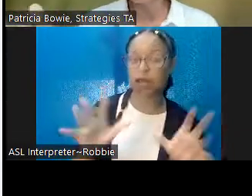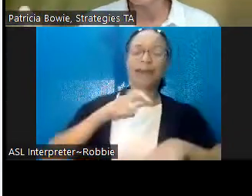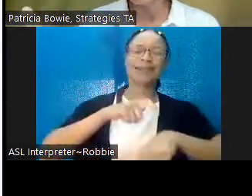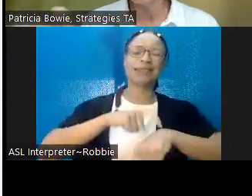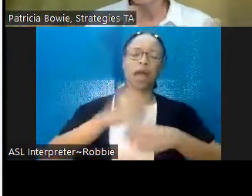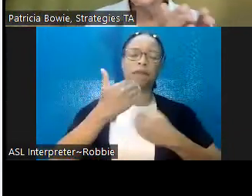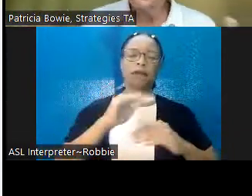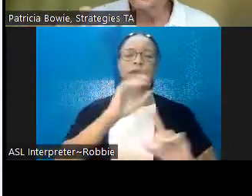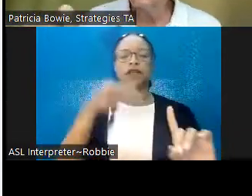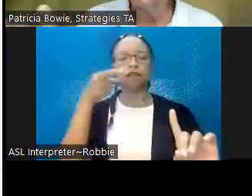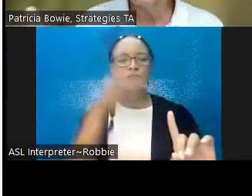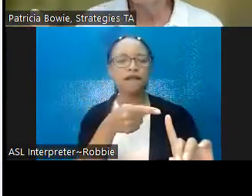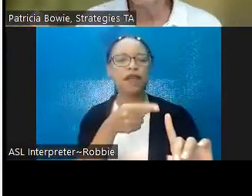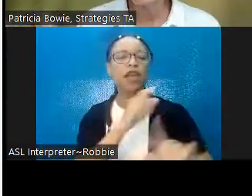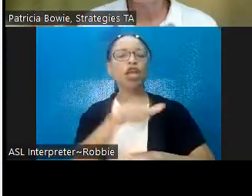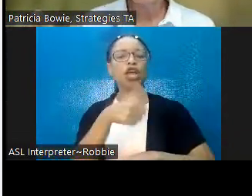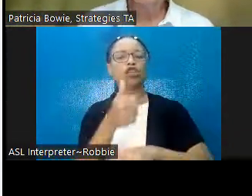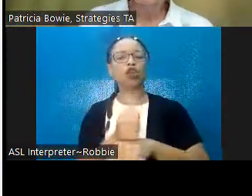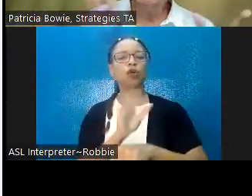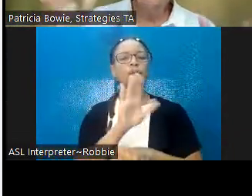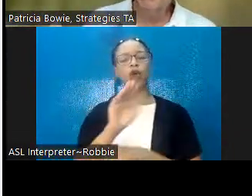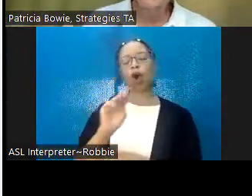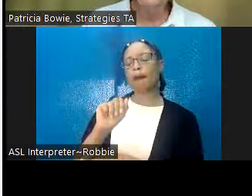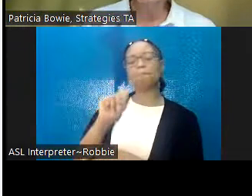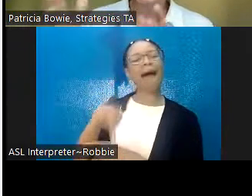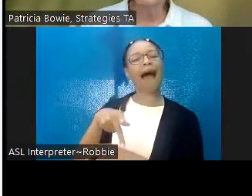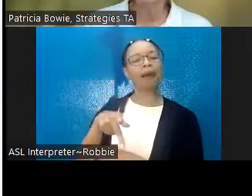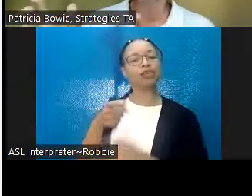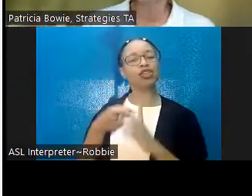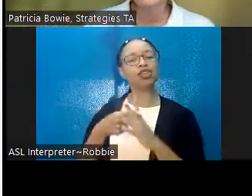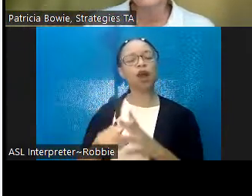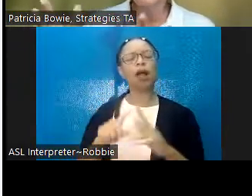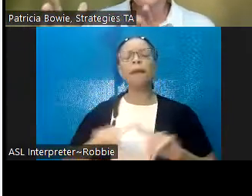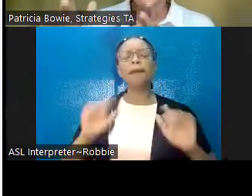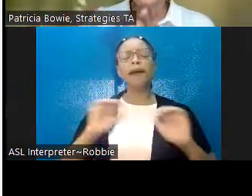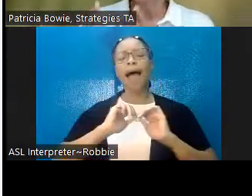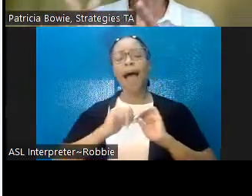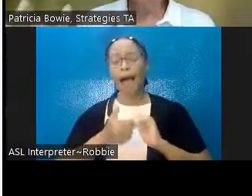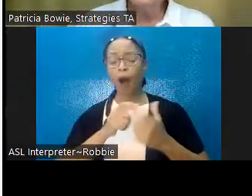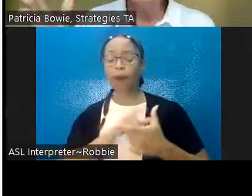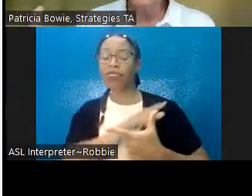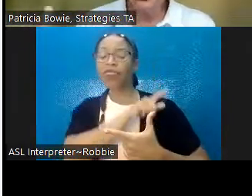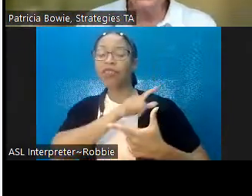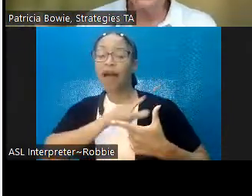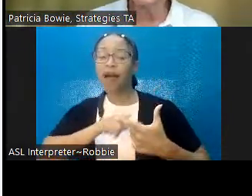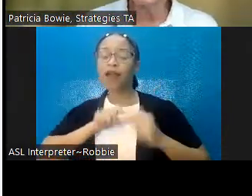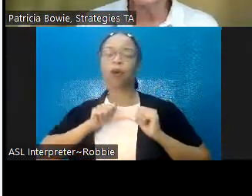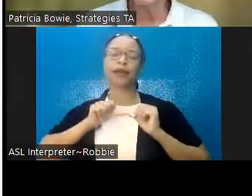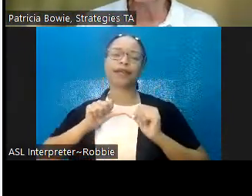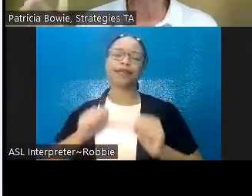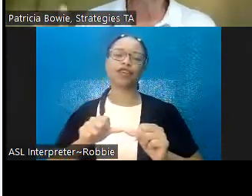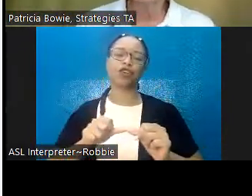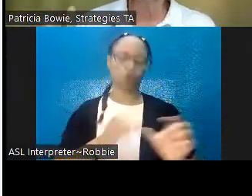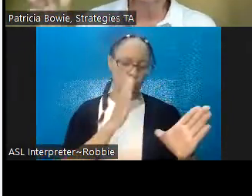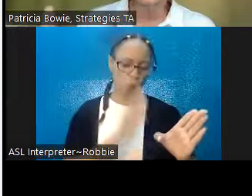very specific. It lays out your roadmap. But more importantly, how we then continue to organize